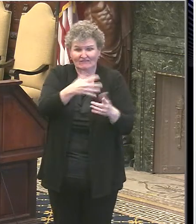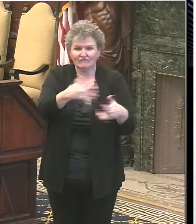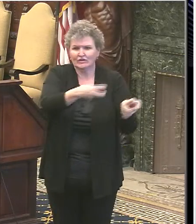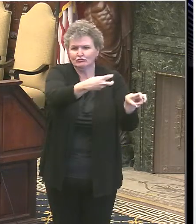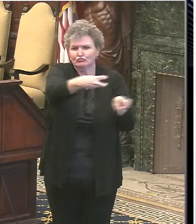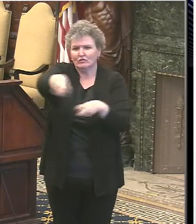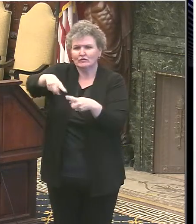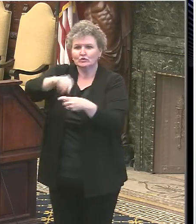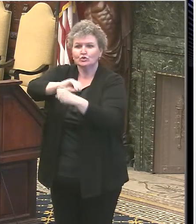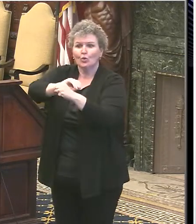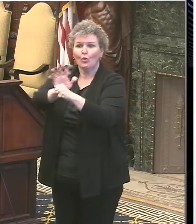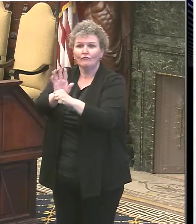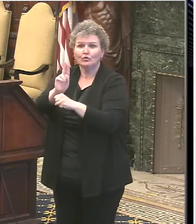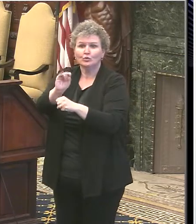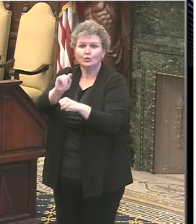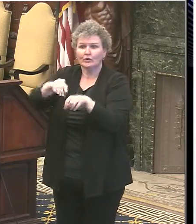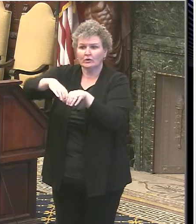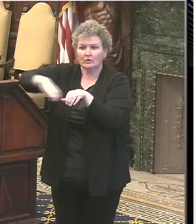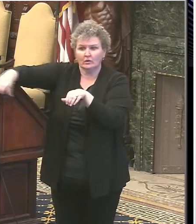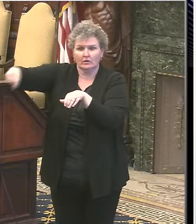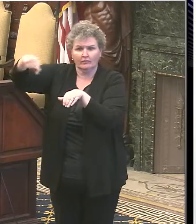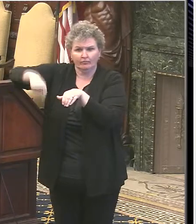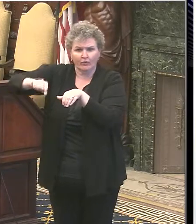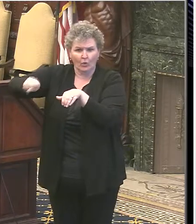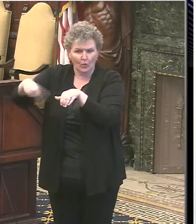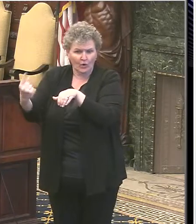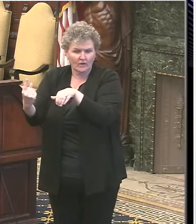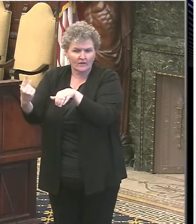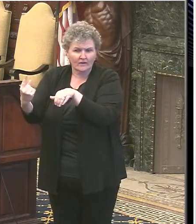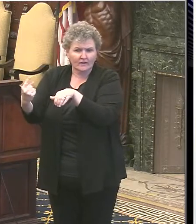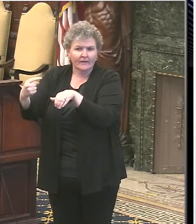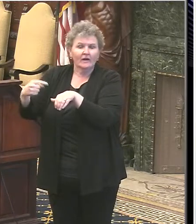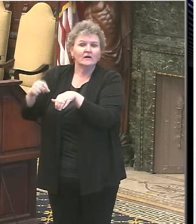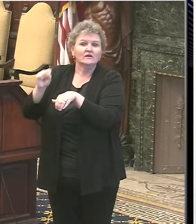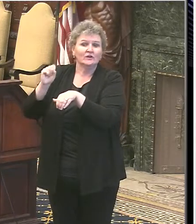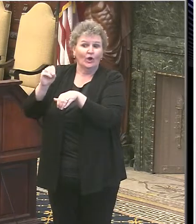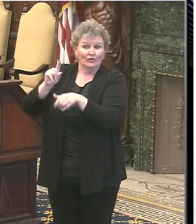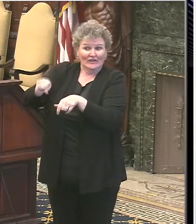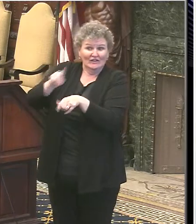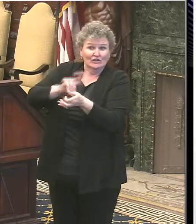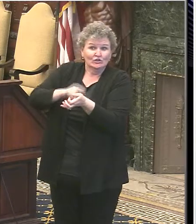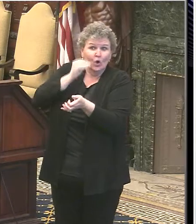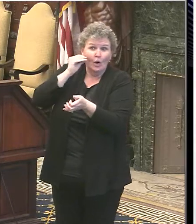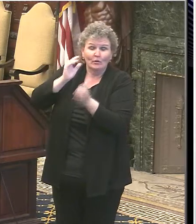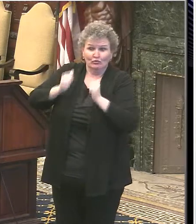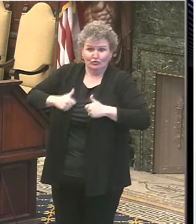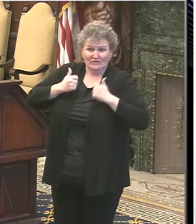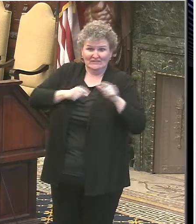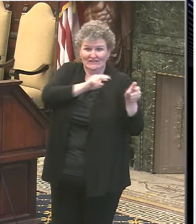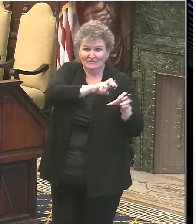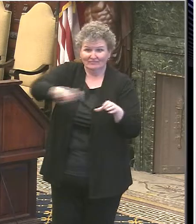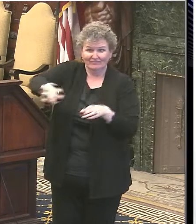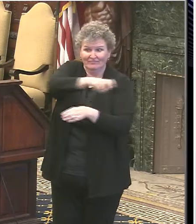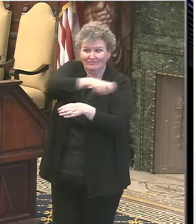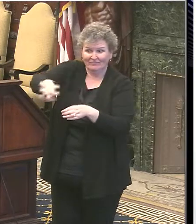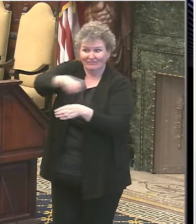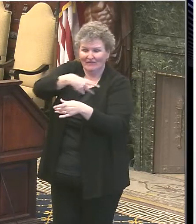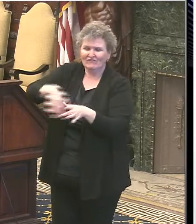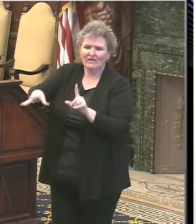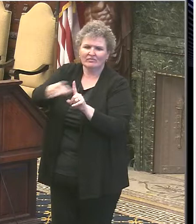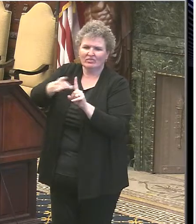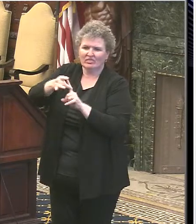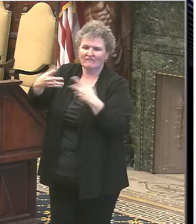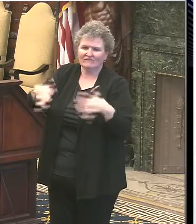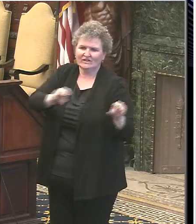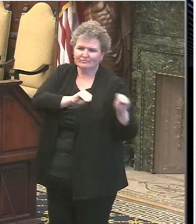unit specifically for nursing home level residents who have positive cases for COVID or have COVID infection, where it's safer to have them